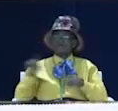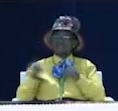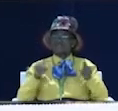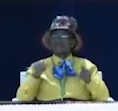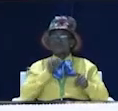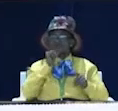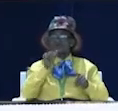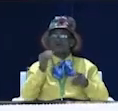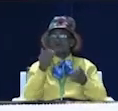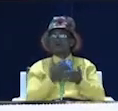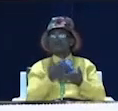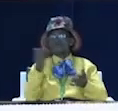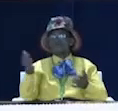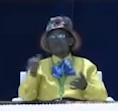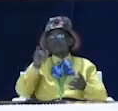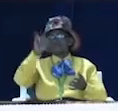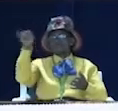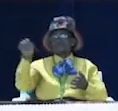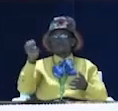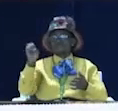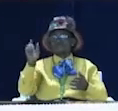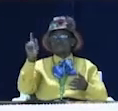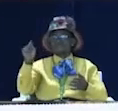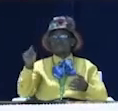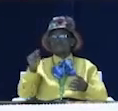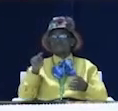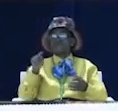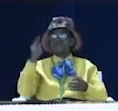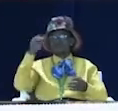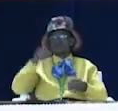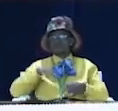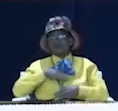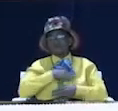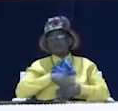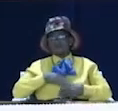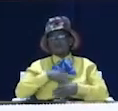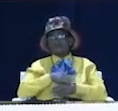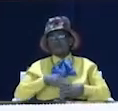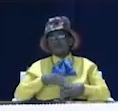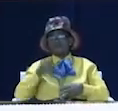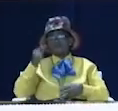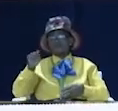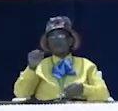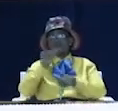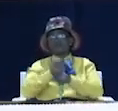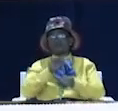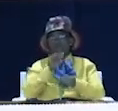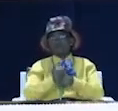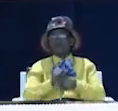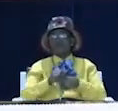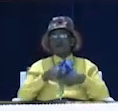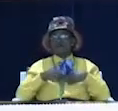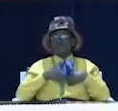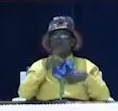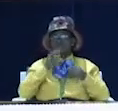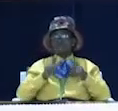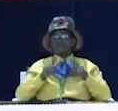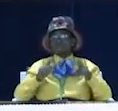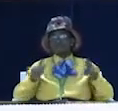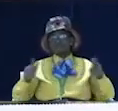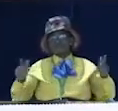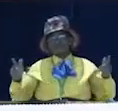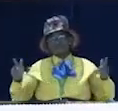The work has expanded to a level that there's no way I can do it by